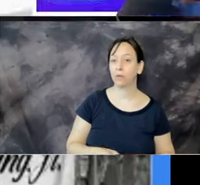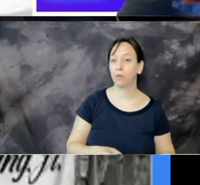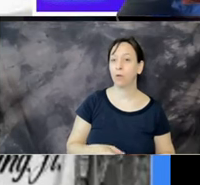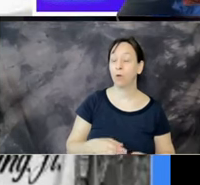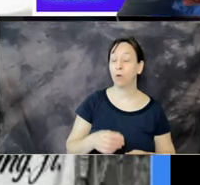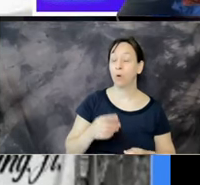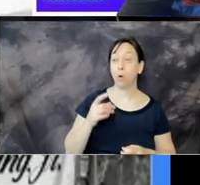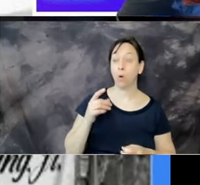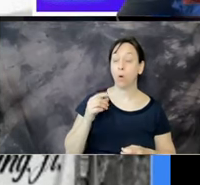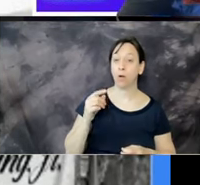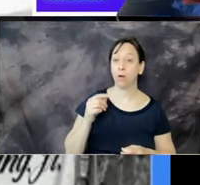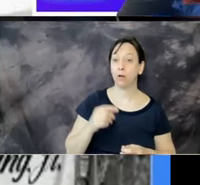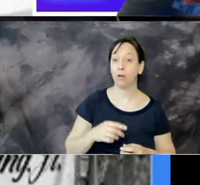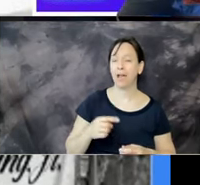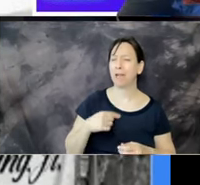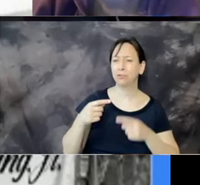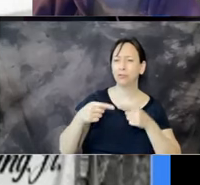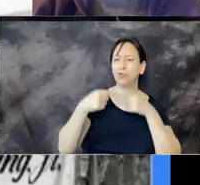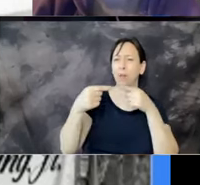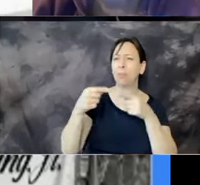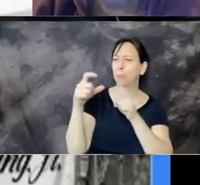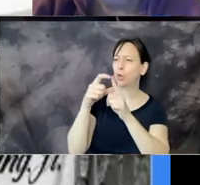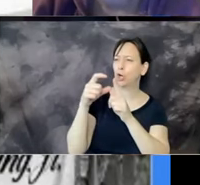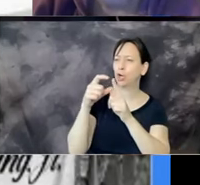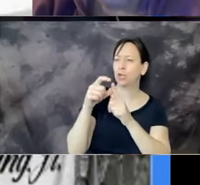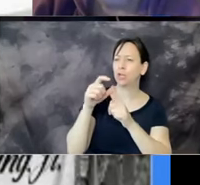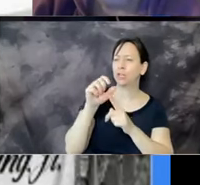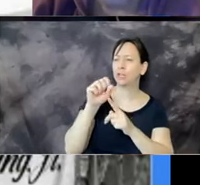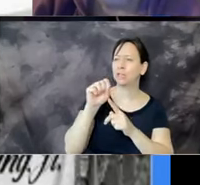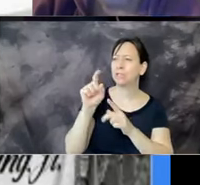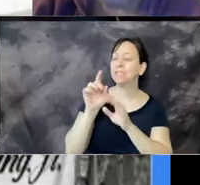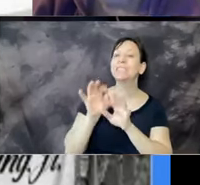significant. I'm having trouble saying that word.